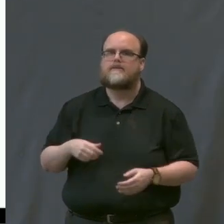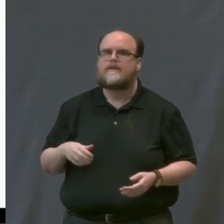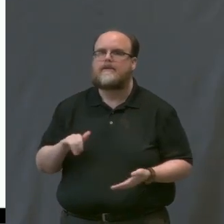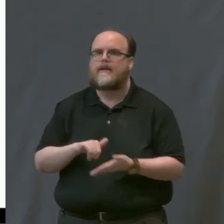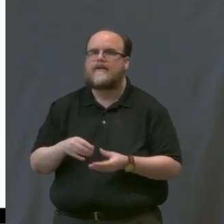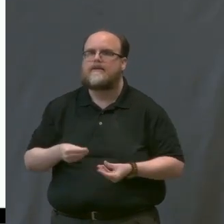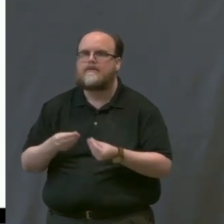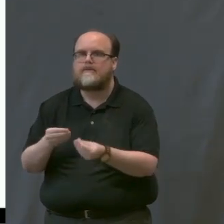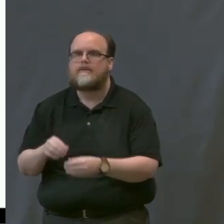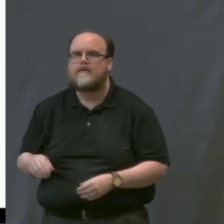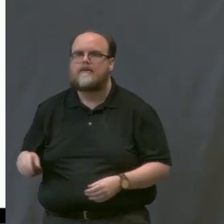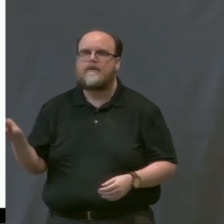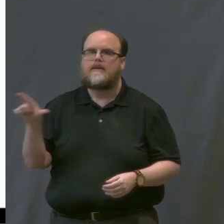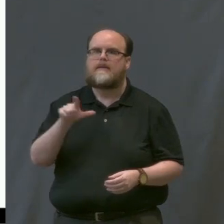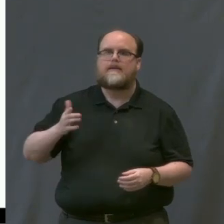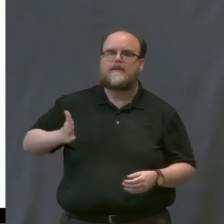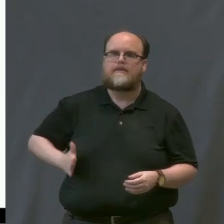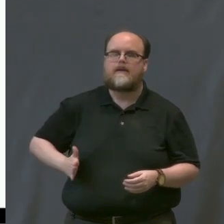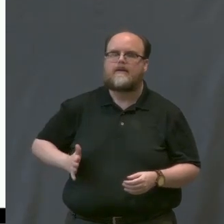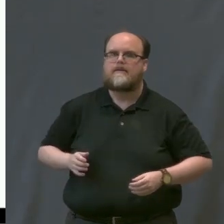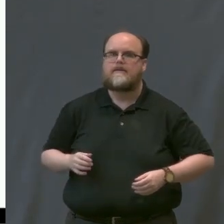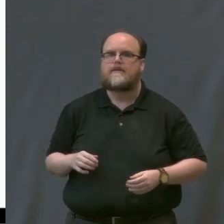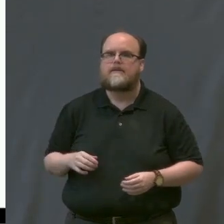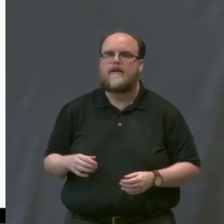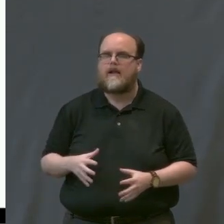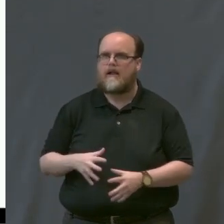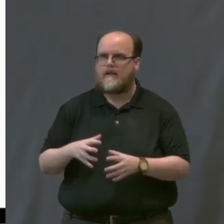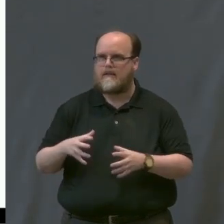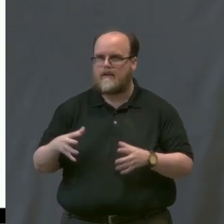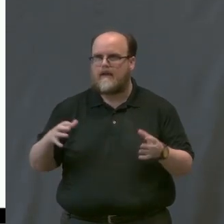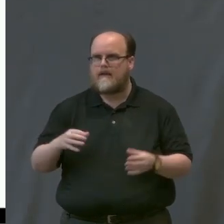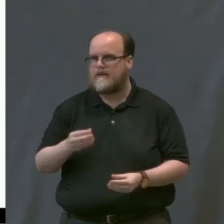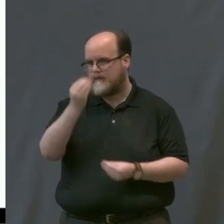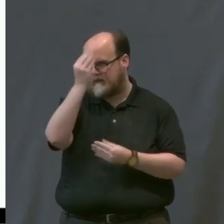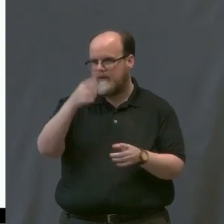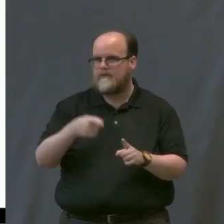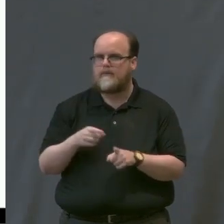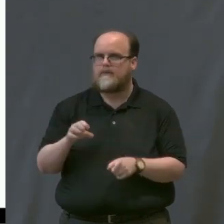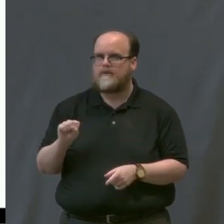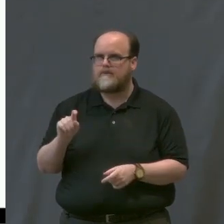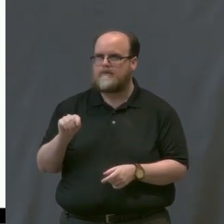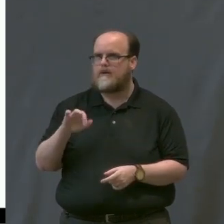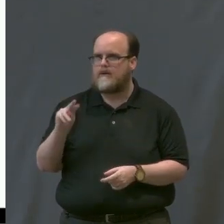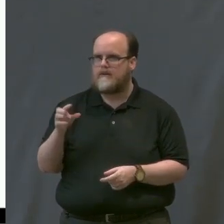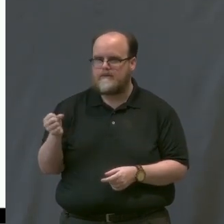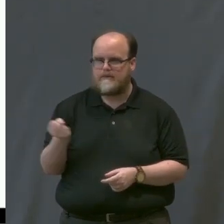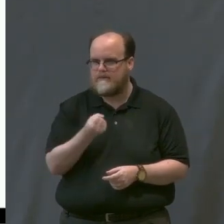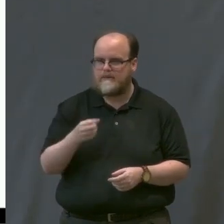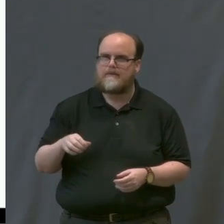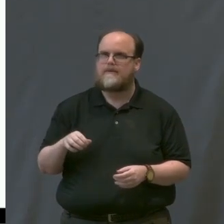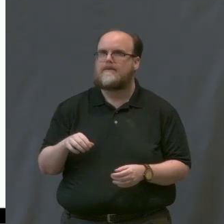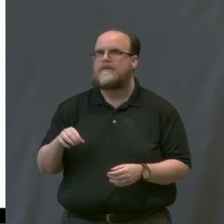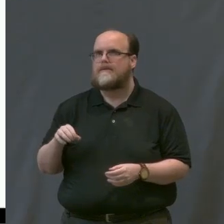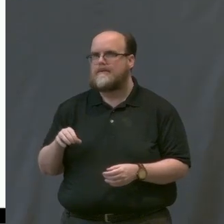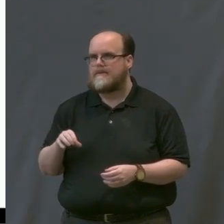you, on the left-hand side, it gives you lots of information from Strong's Concordance to Nayer's to